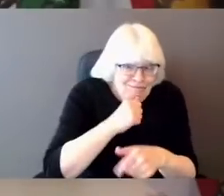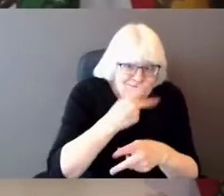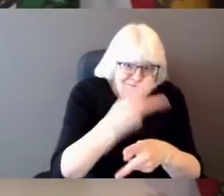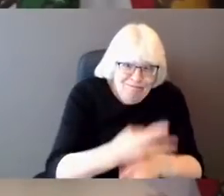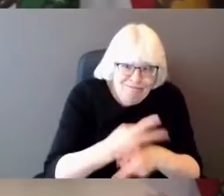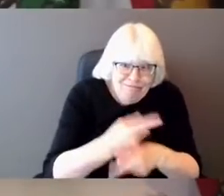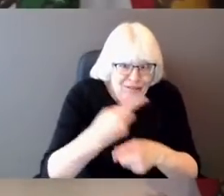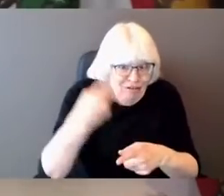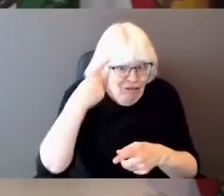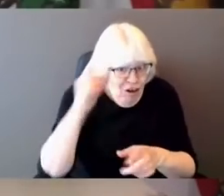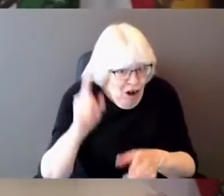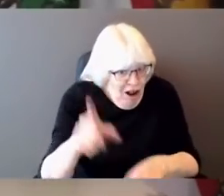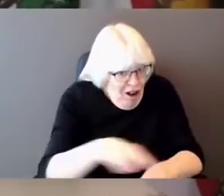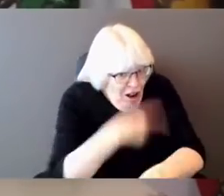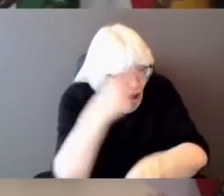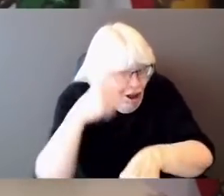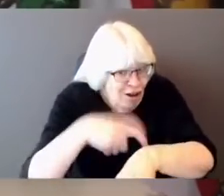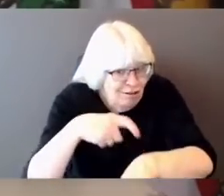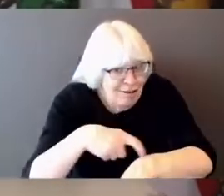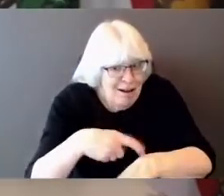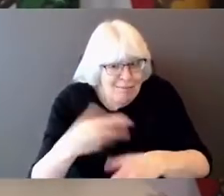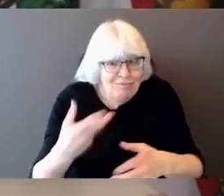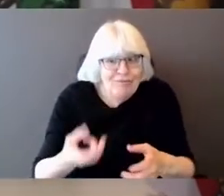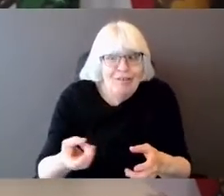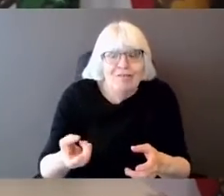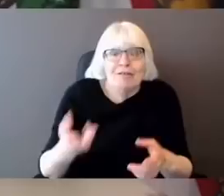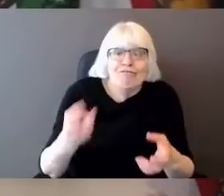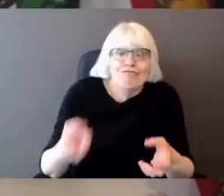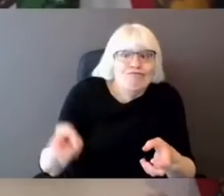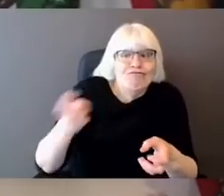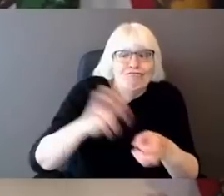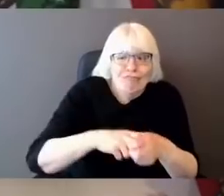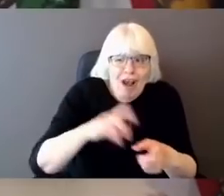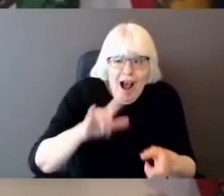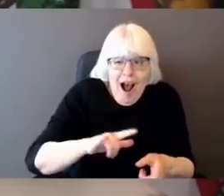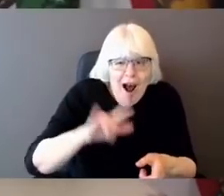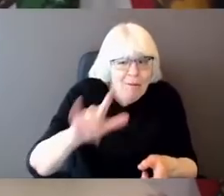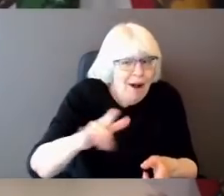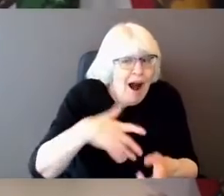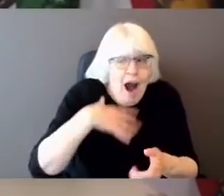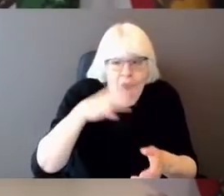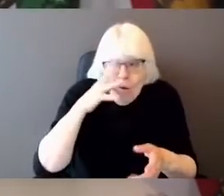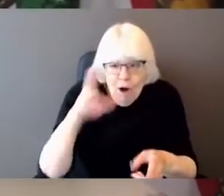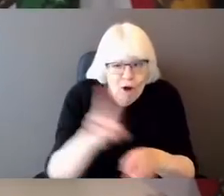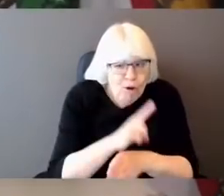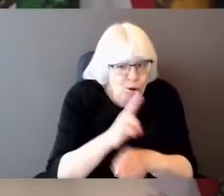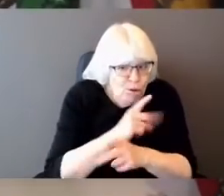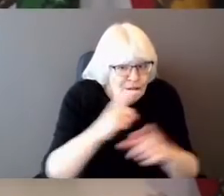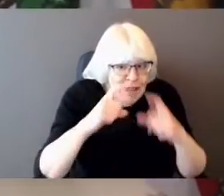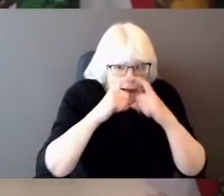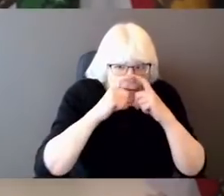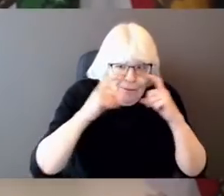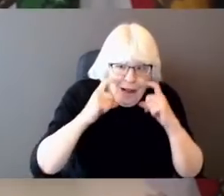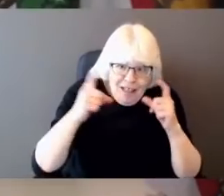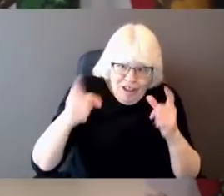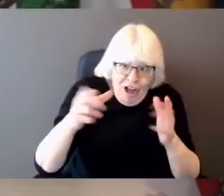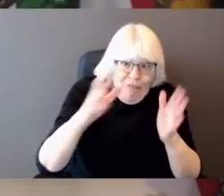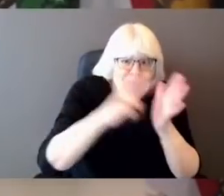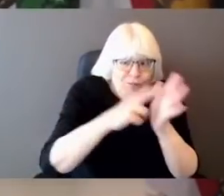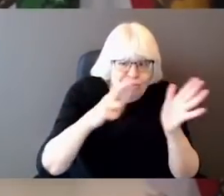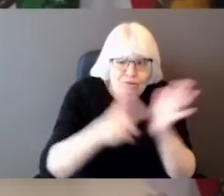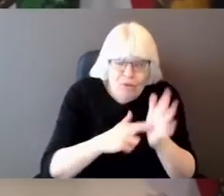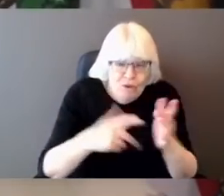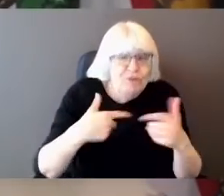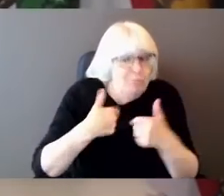will likely wear a mask going through airports and on an airplane, even if it's not the regulated or